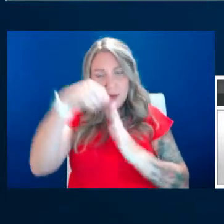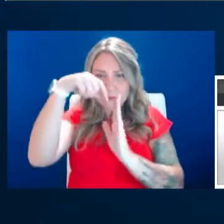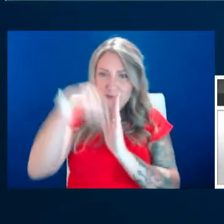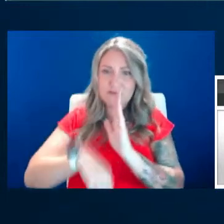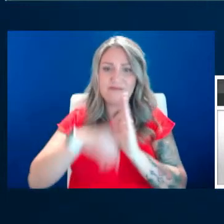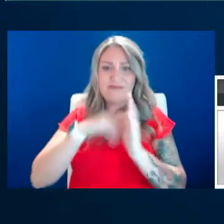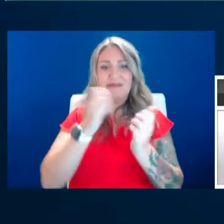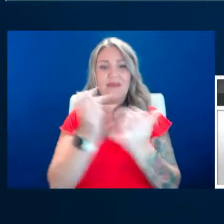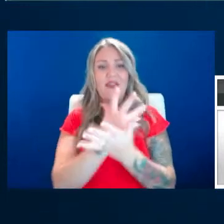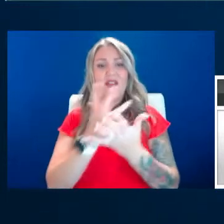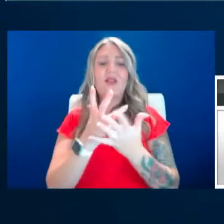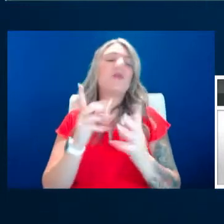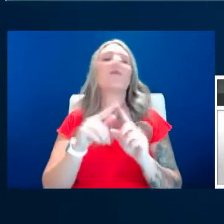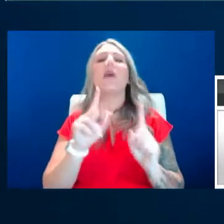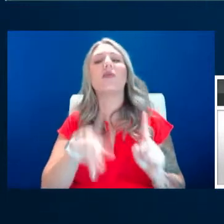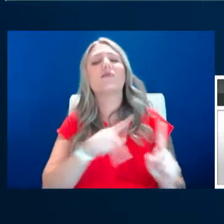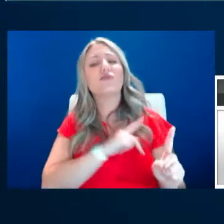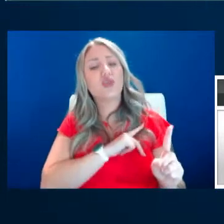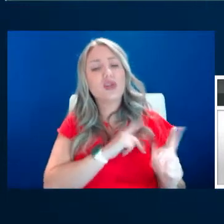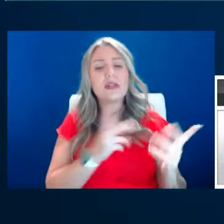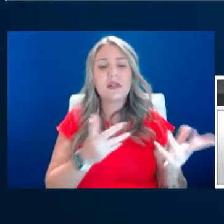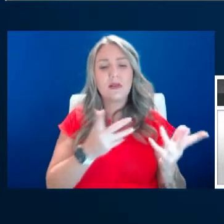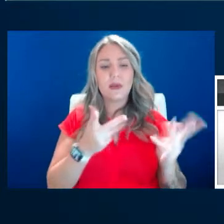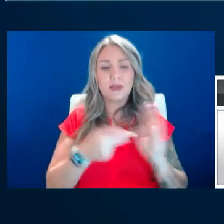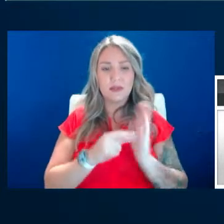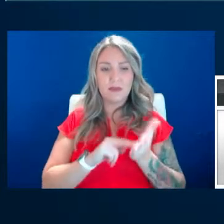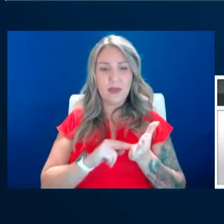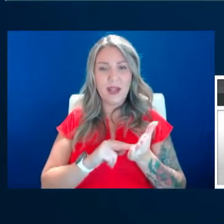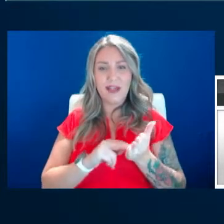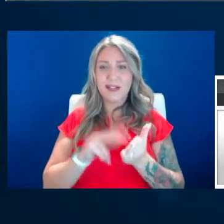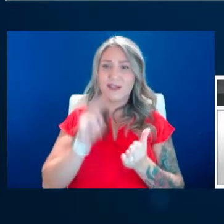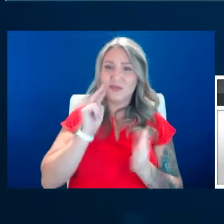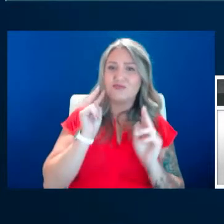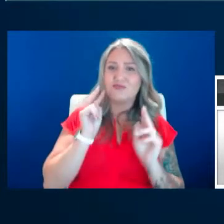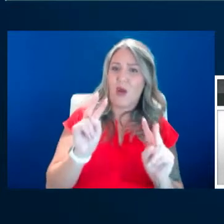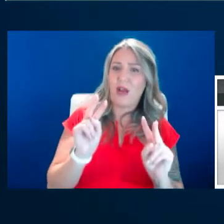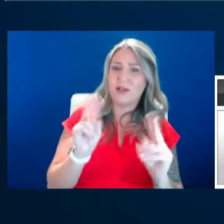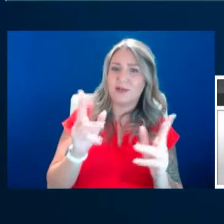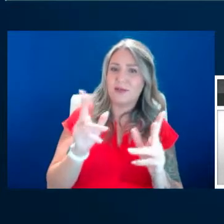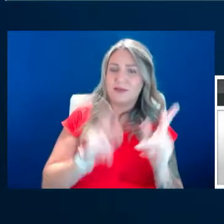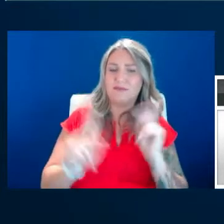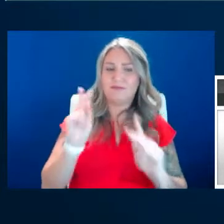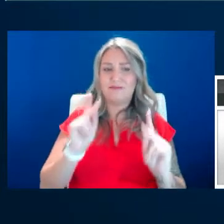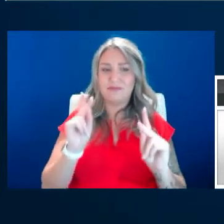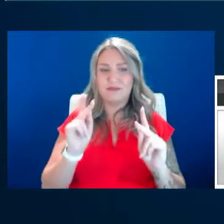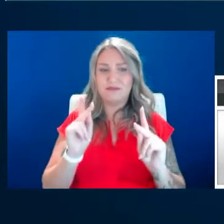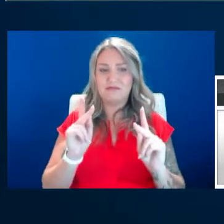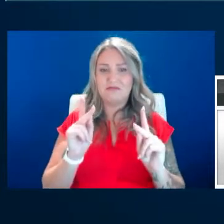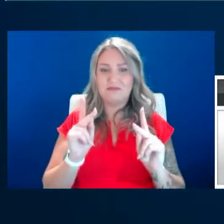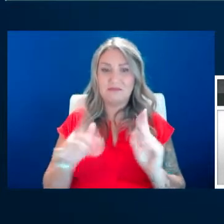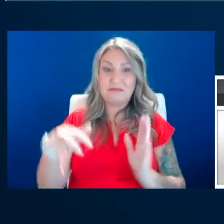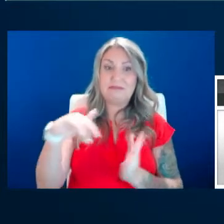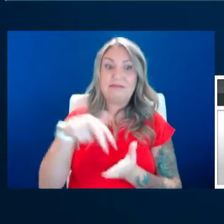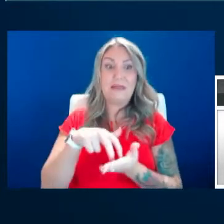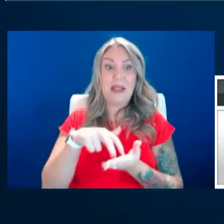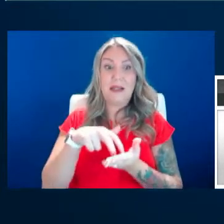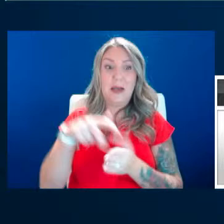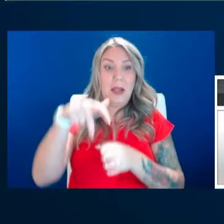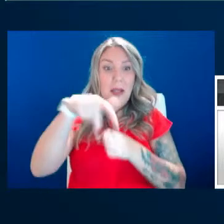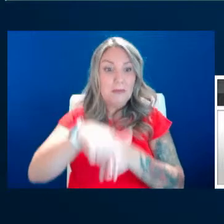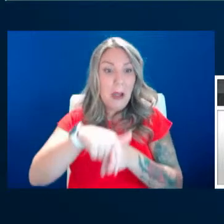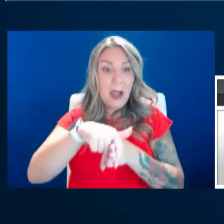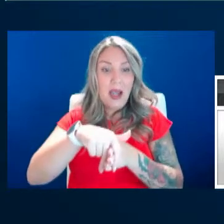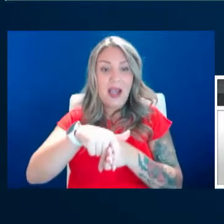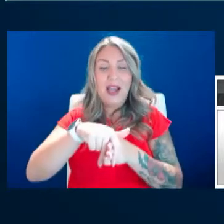personally, what does it mean to you to watch these folks stand up, sit down on their bike and go